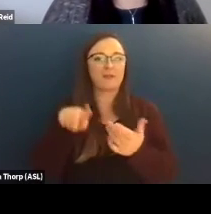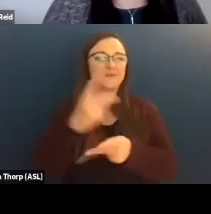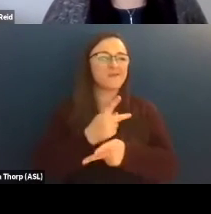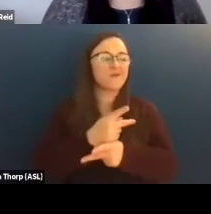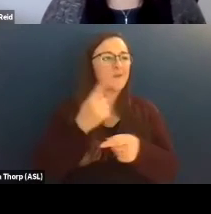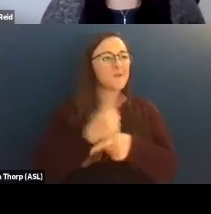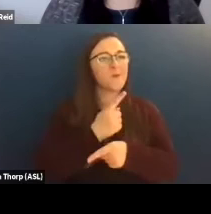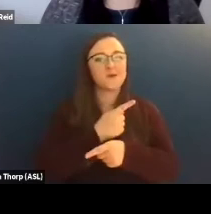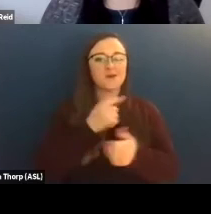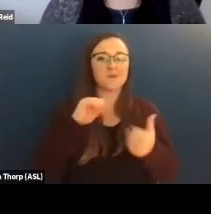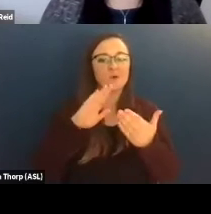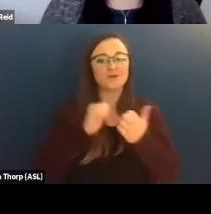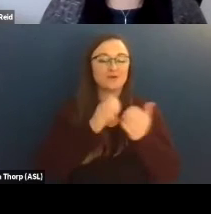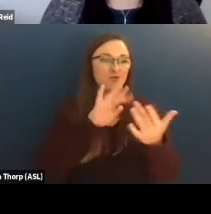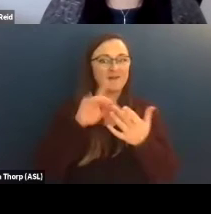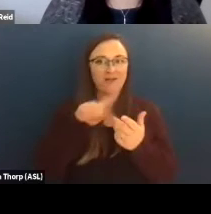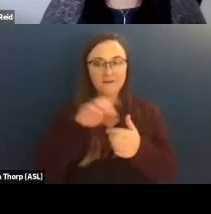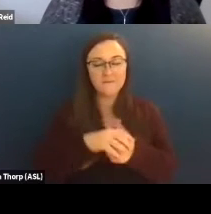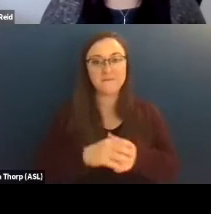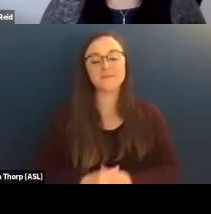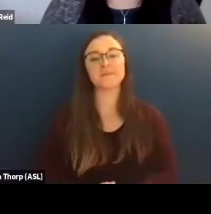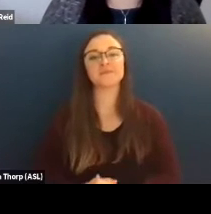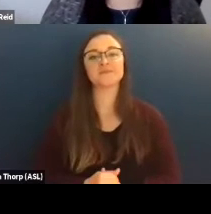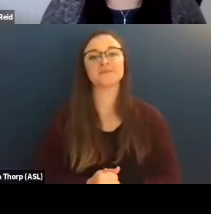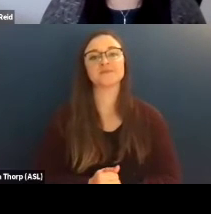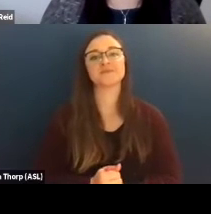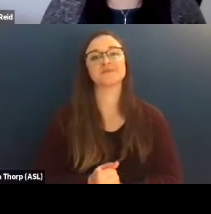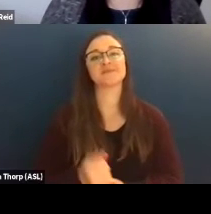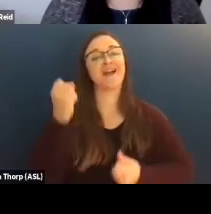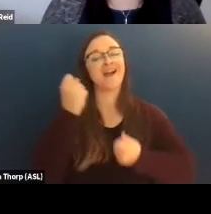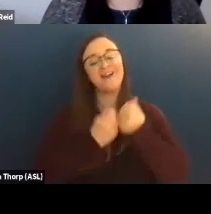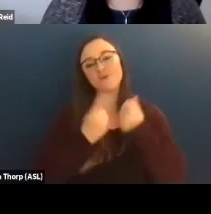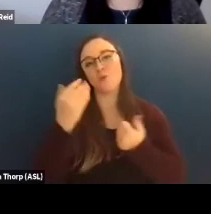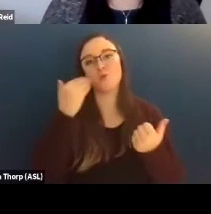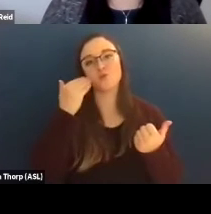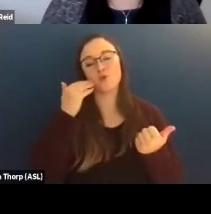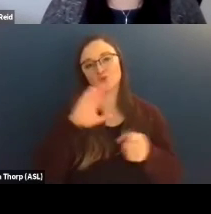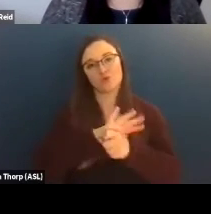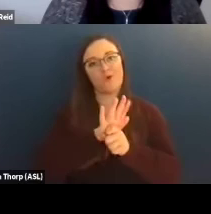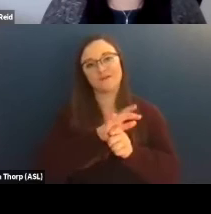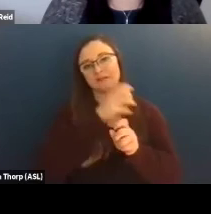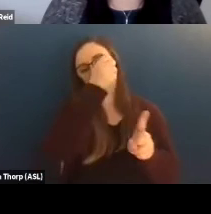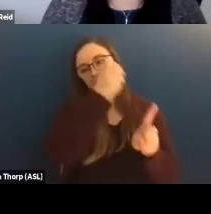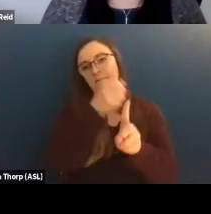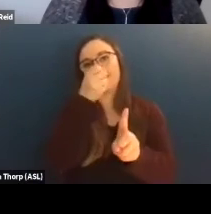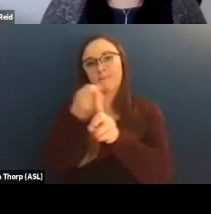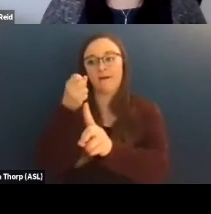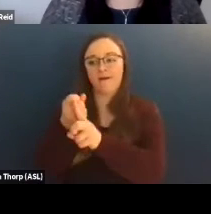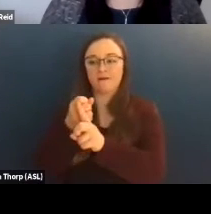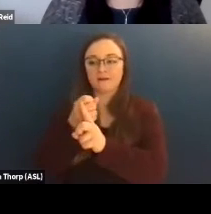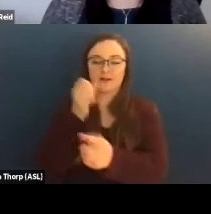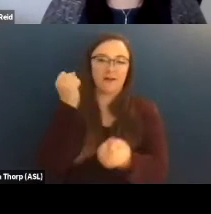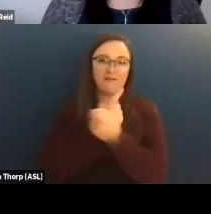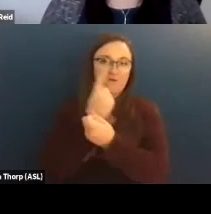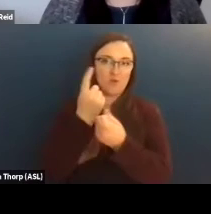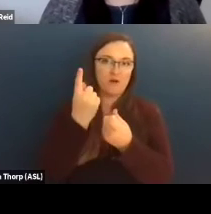ways to go about reaching out. Everyone is aware COVID has drastically changed everybody's lives. Some